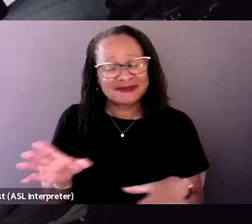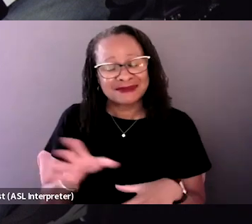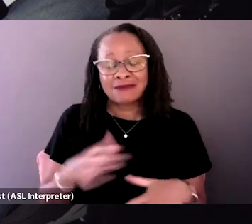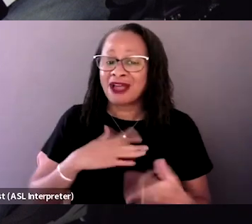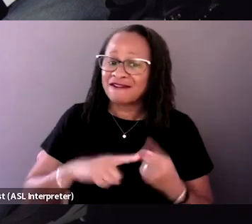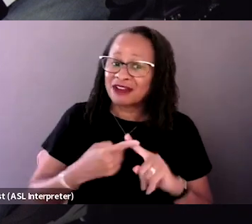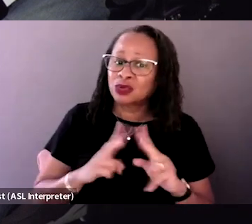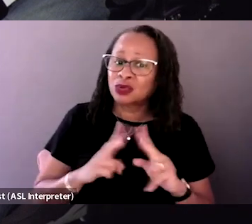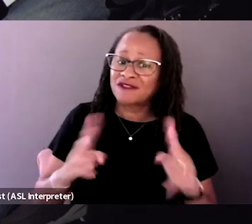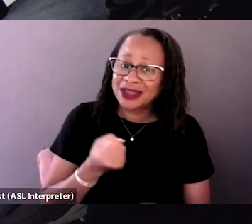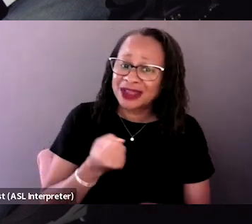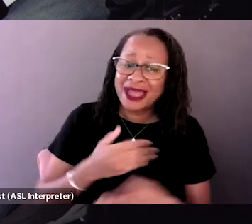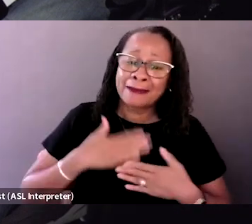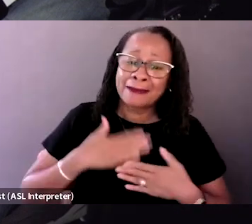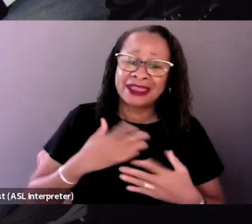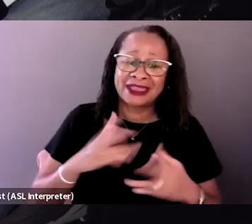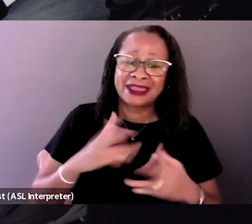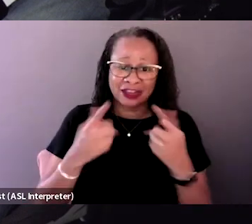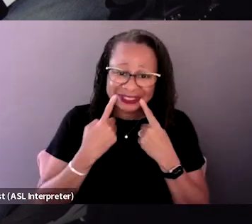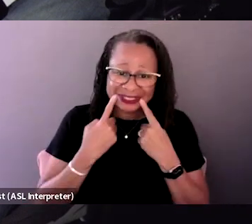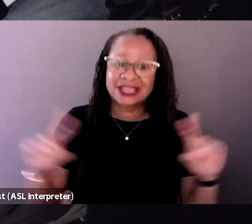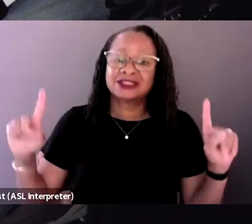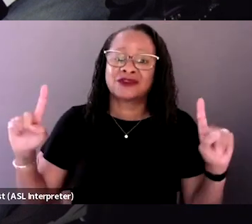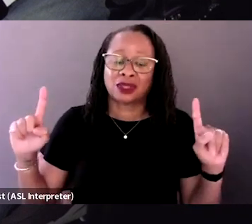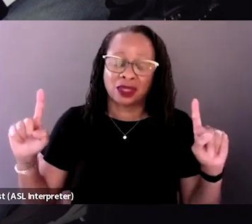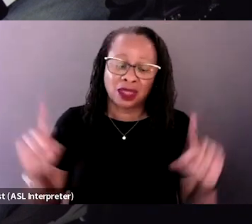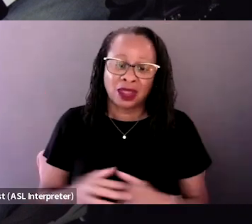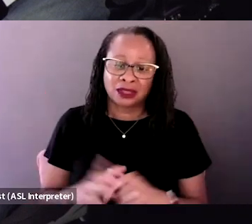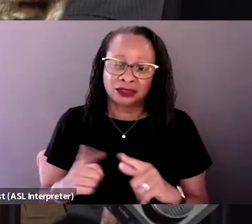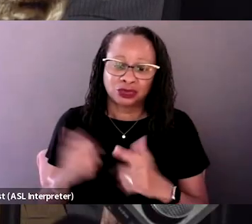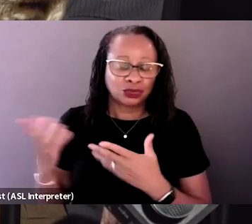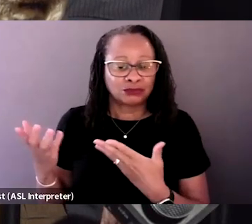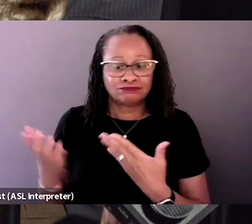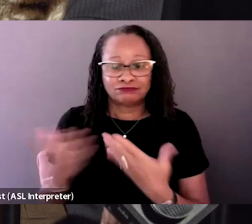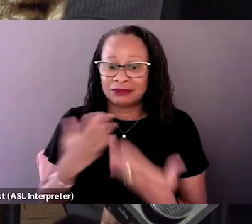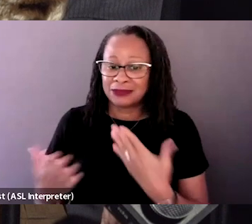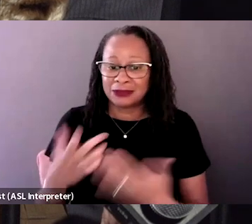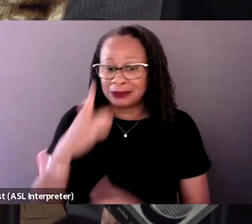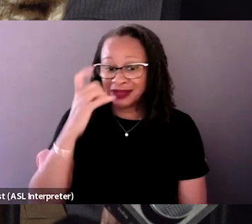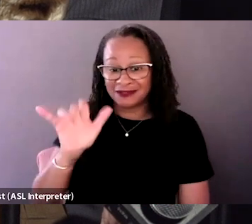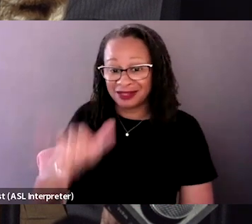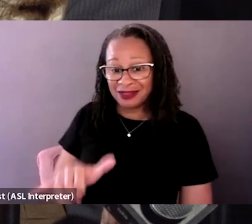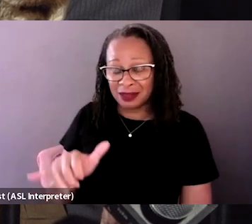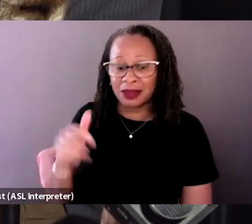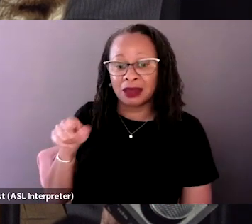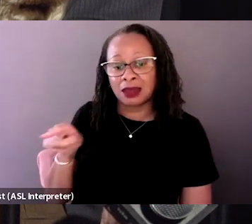they were so happy and so successful in their civilian life. Maybe because